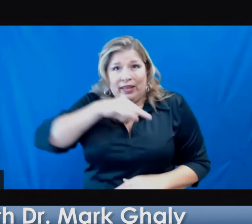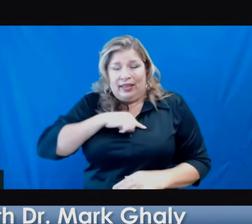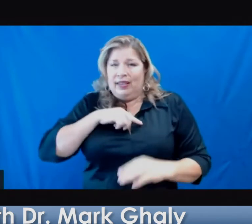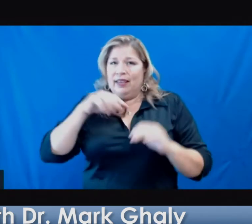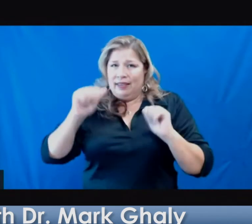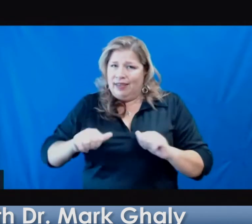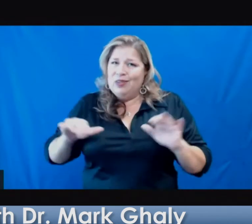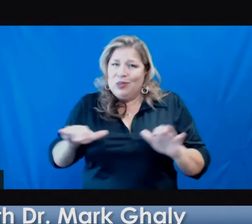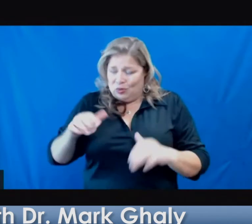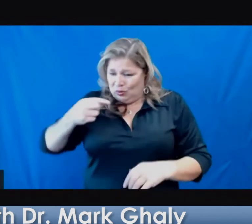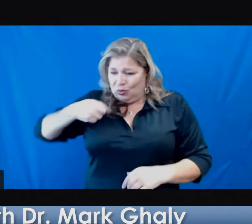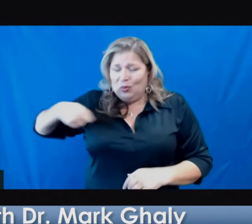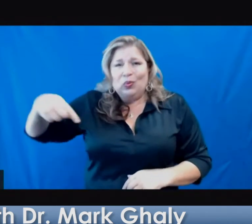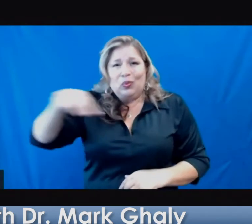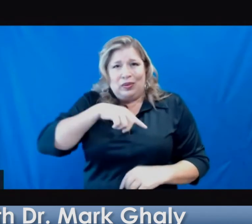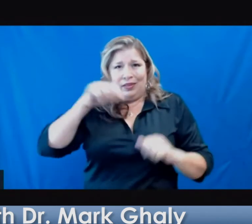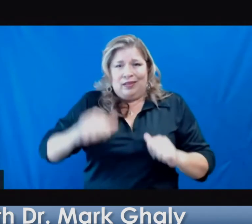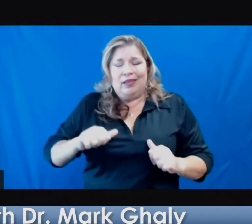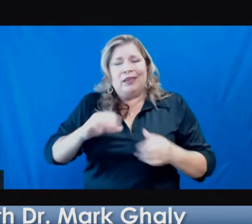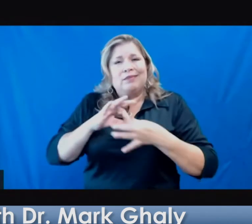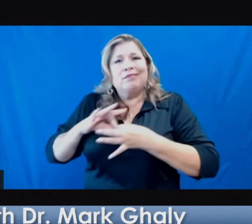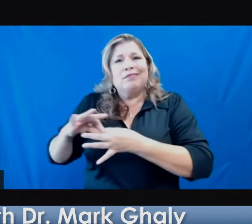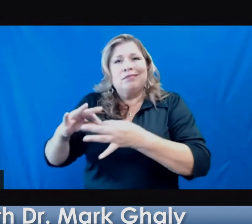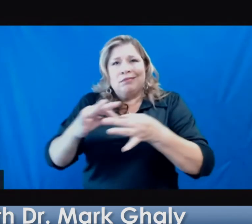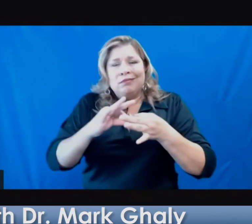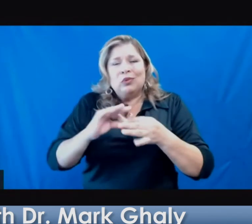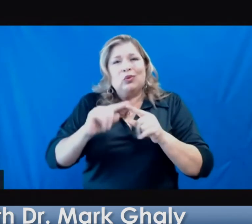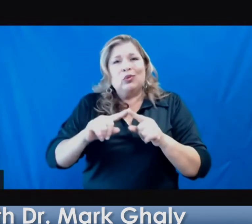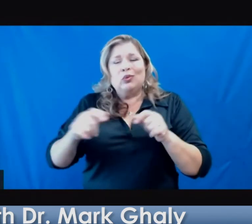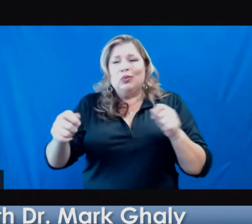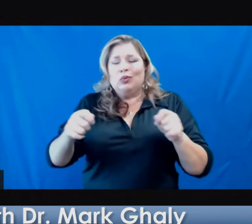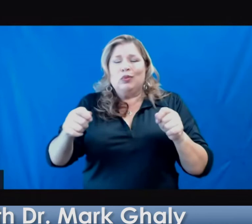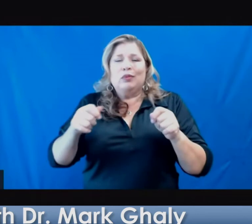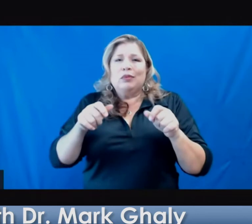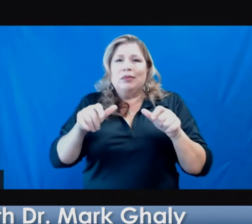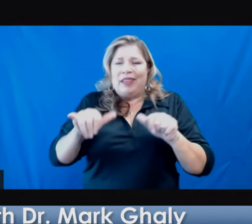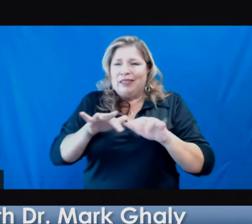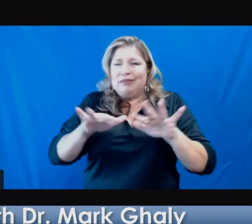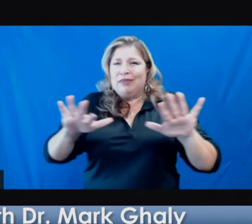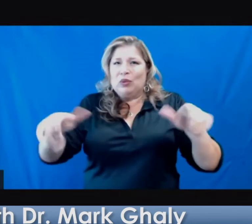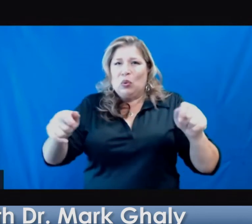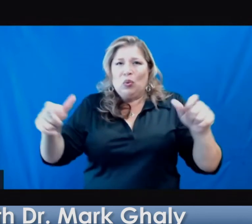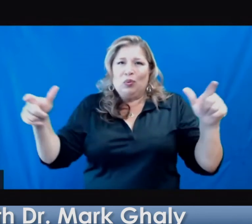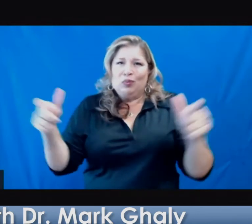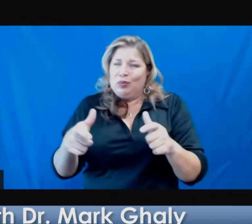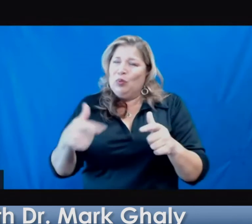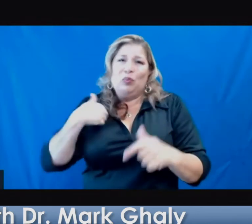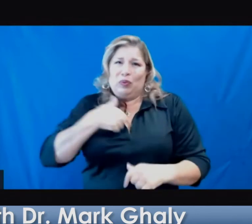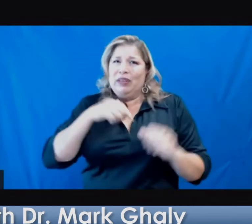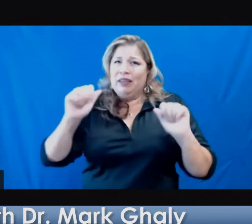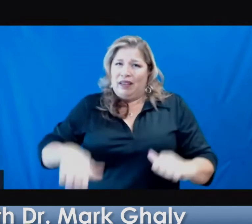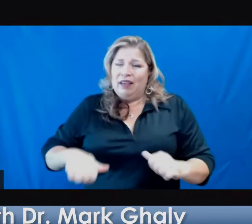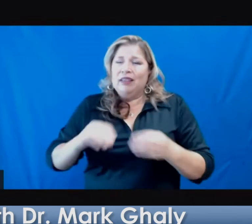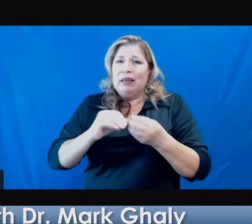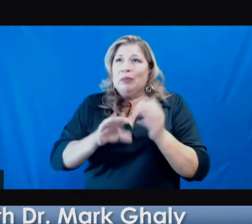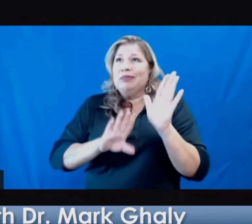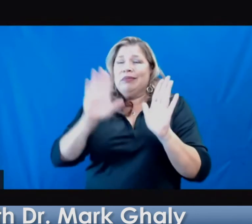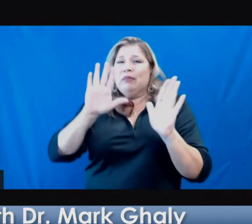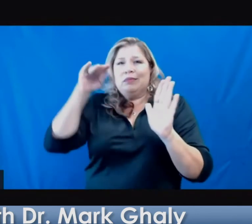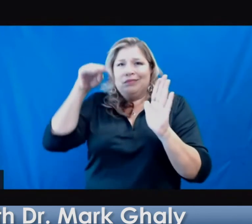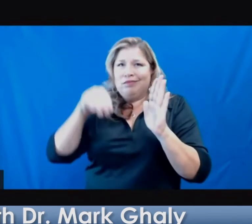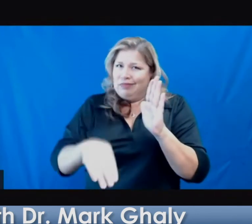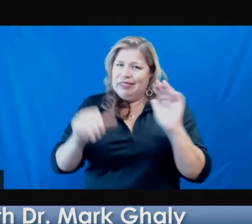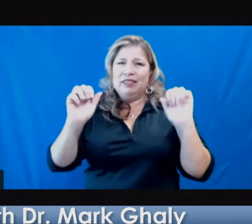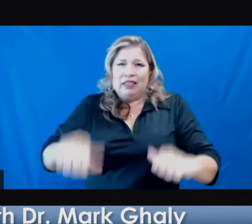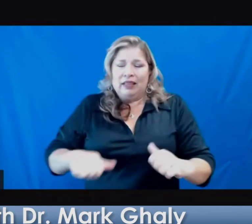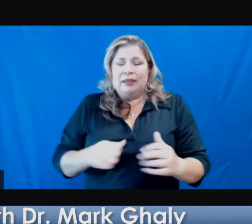these steps will allow us to do what we can to reduce transmission. Specifically for restaurants and bars and